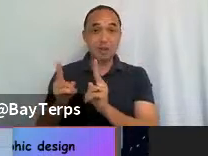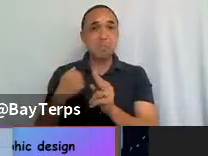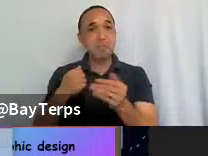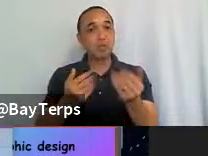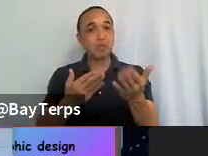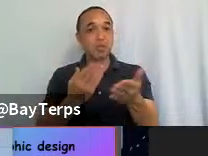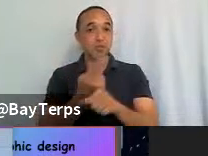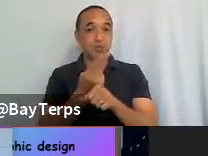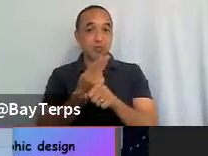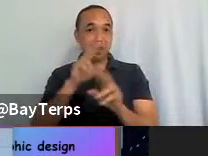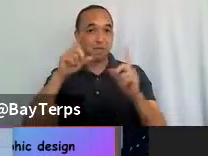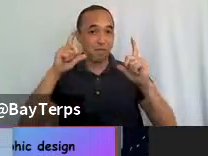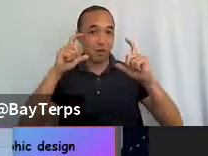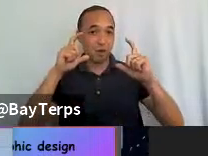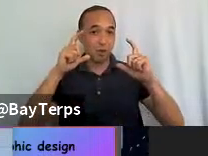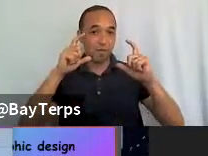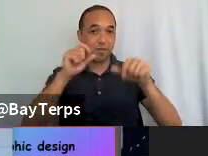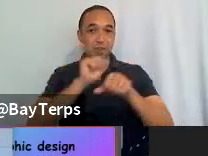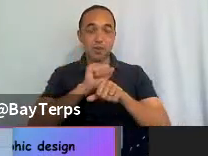photography workspace.